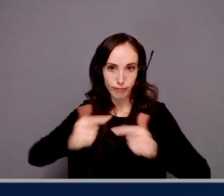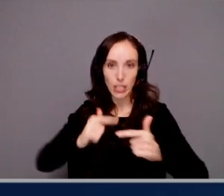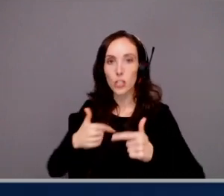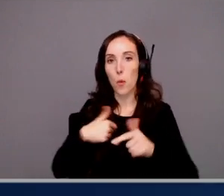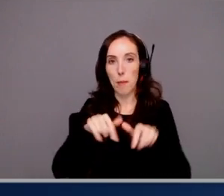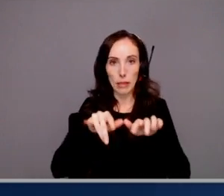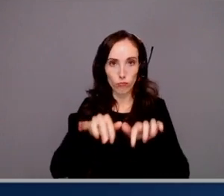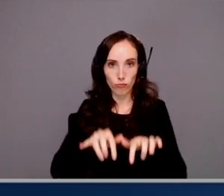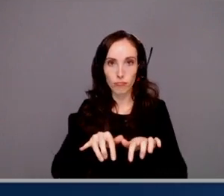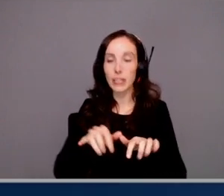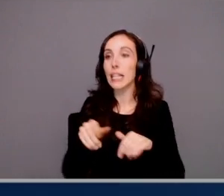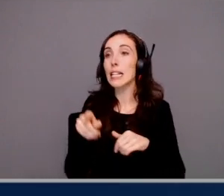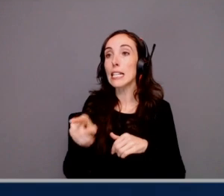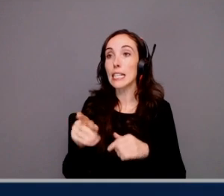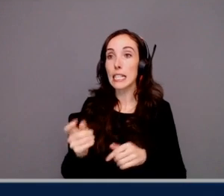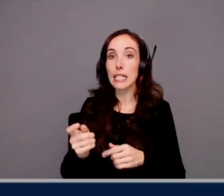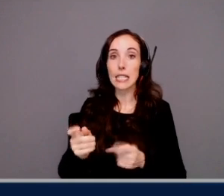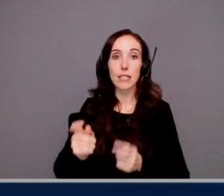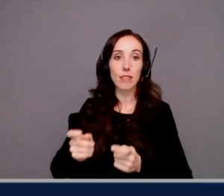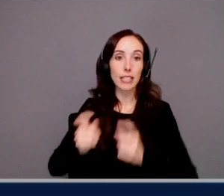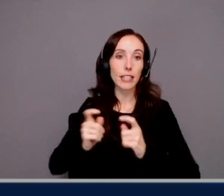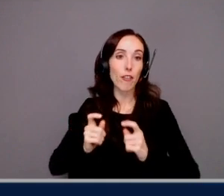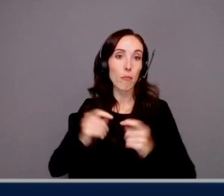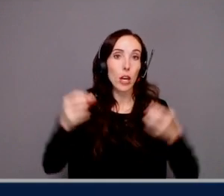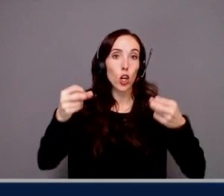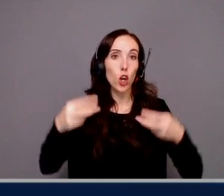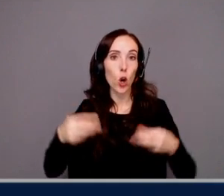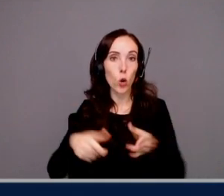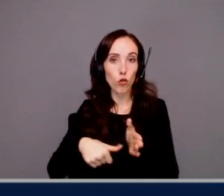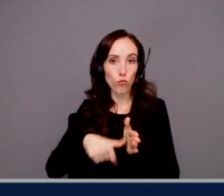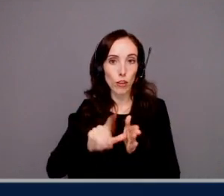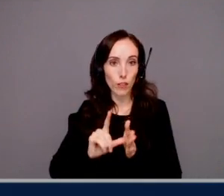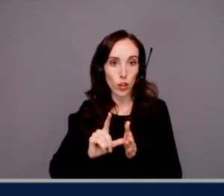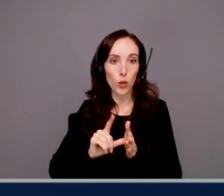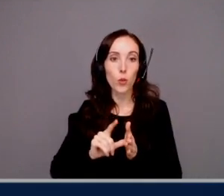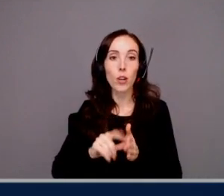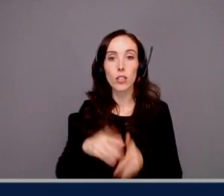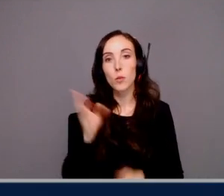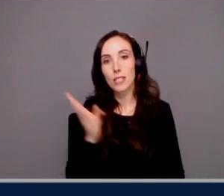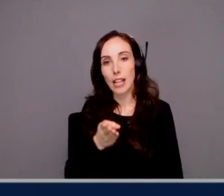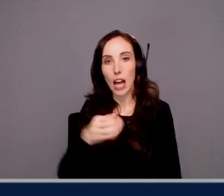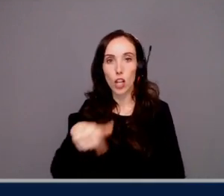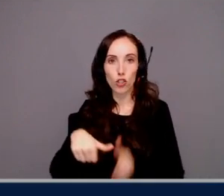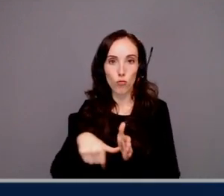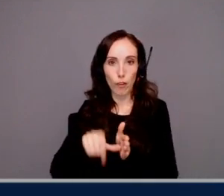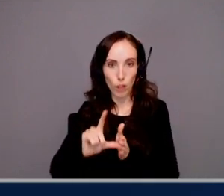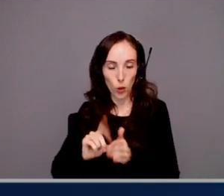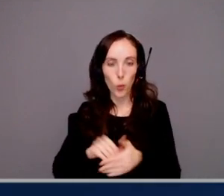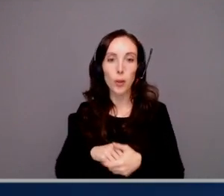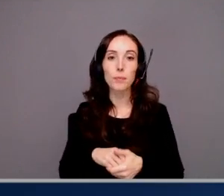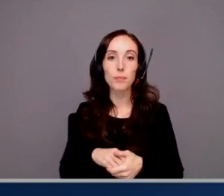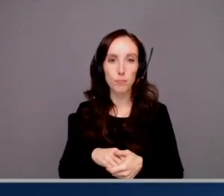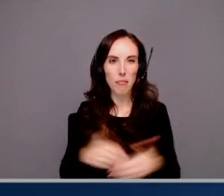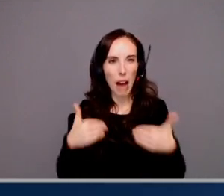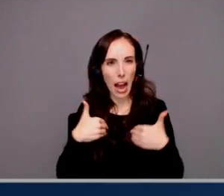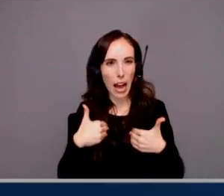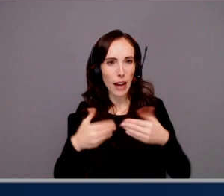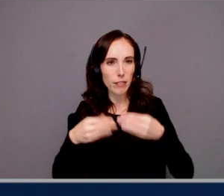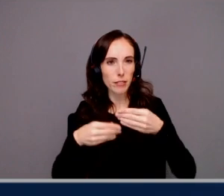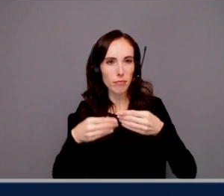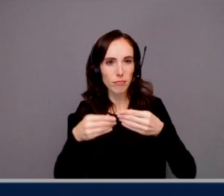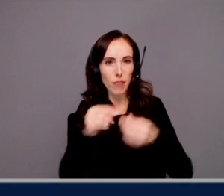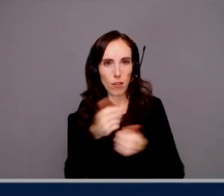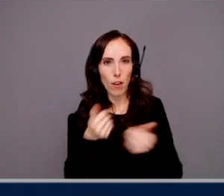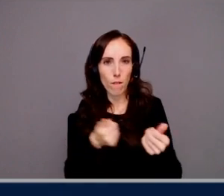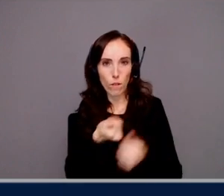me code review. So I select /review. All right. And I have a couple of options. I can either review